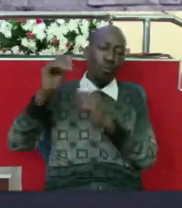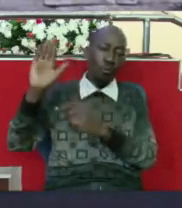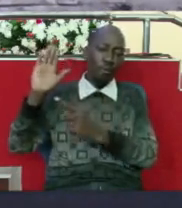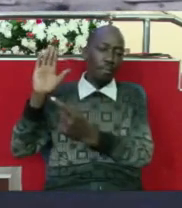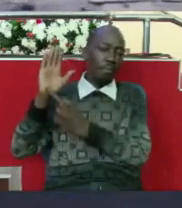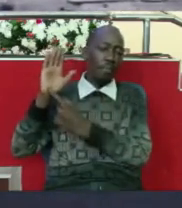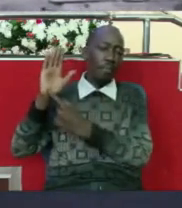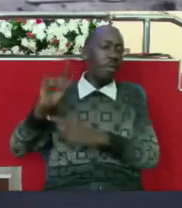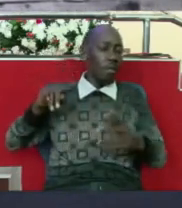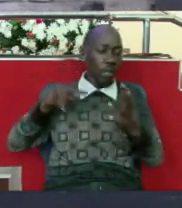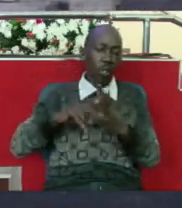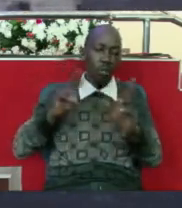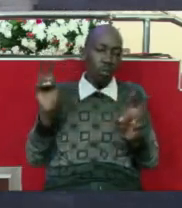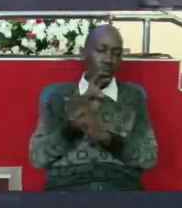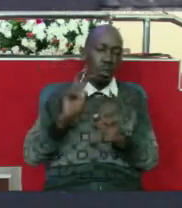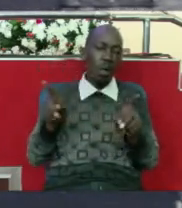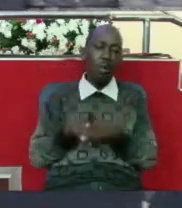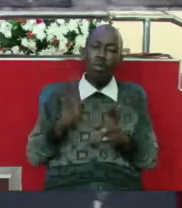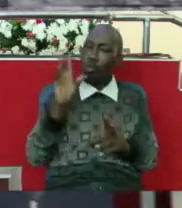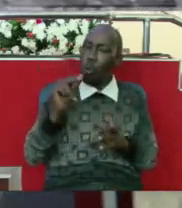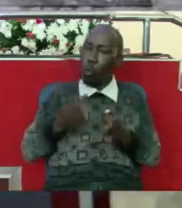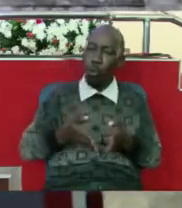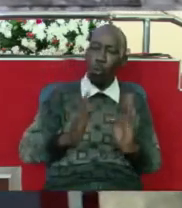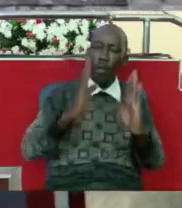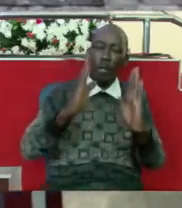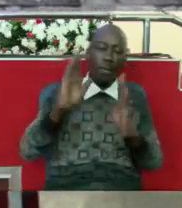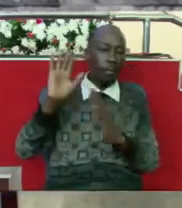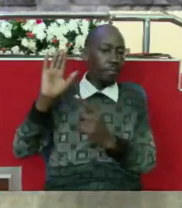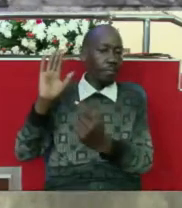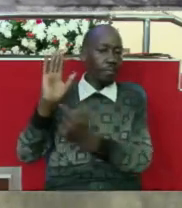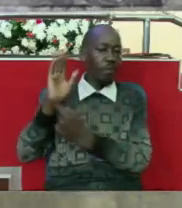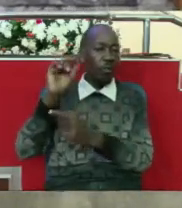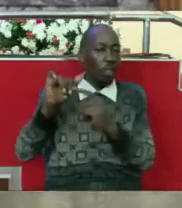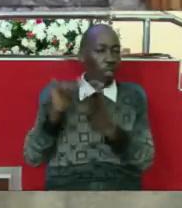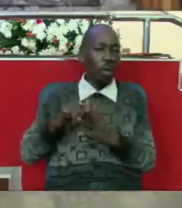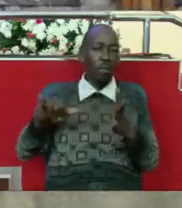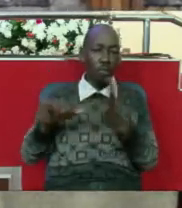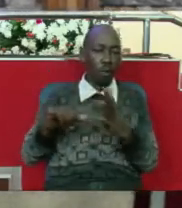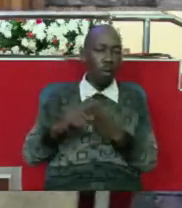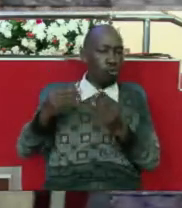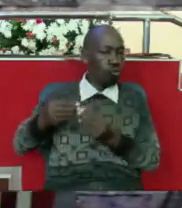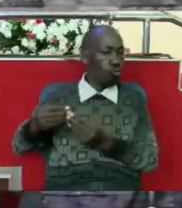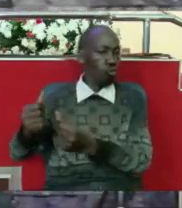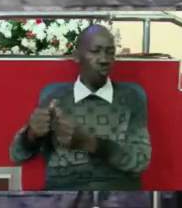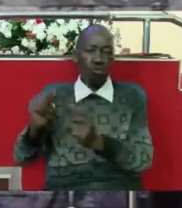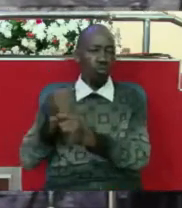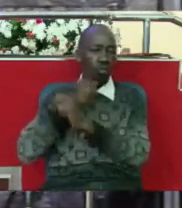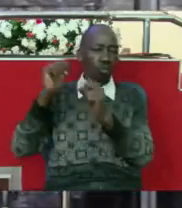It looks like there is no way for that problem to be resolved.